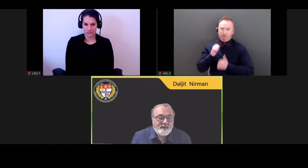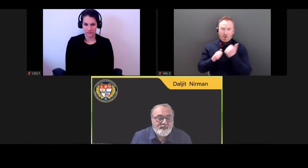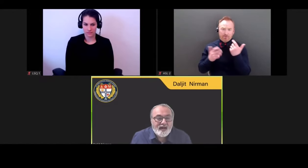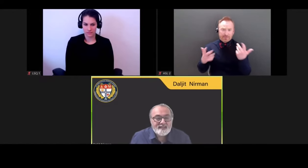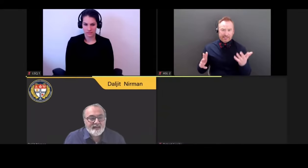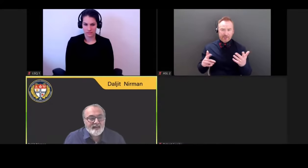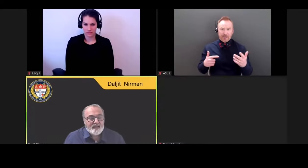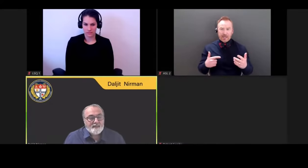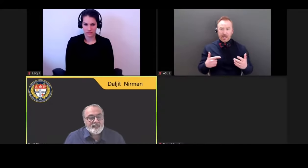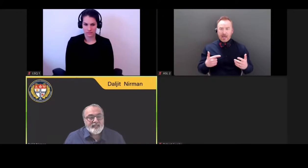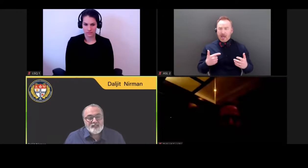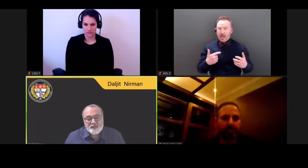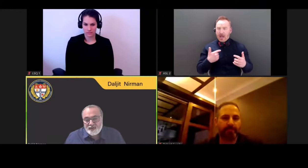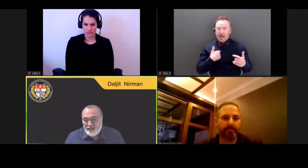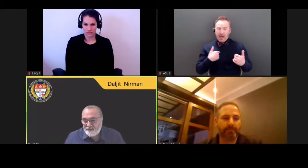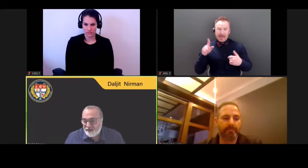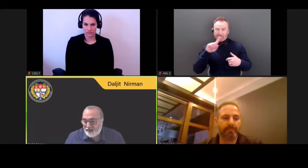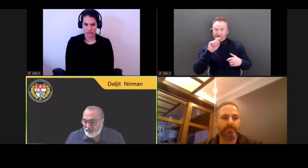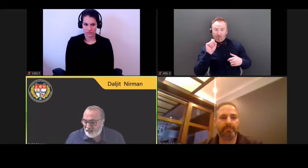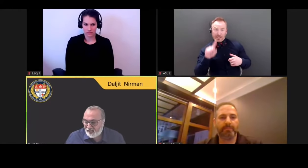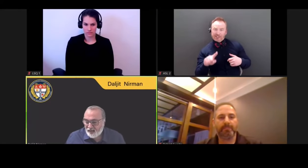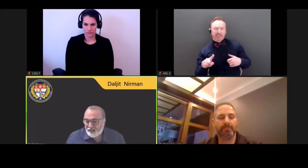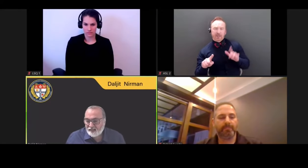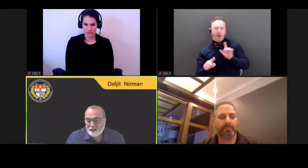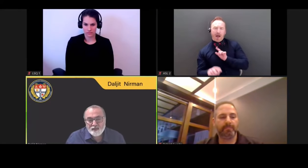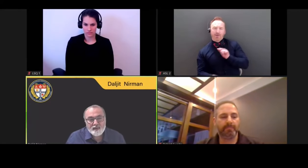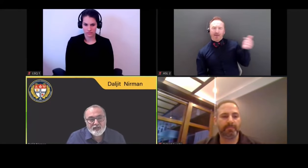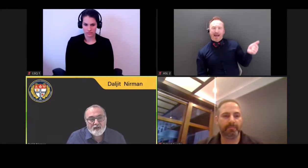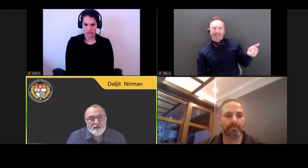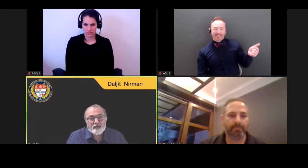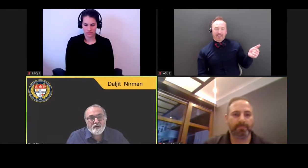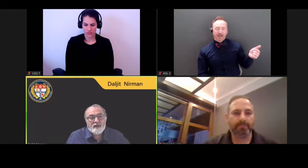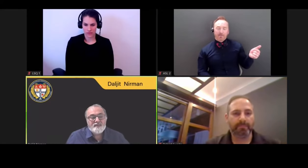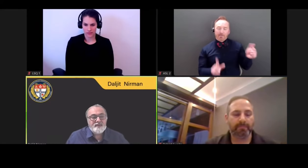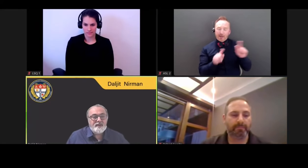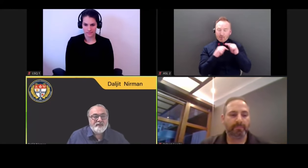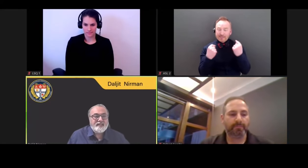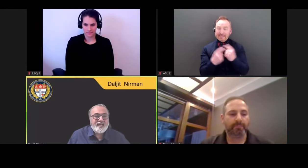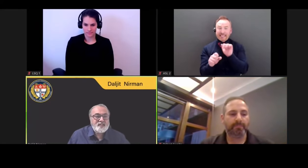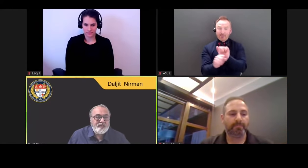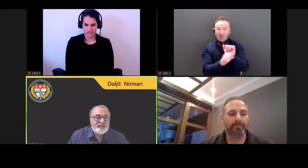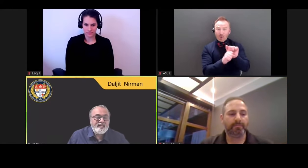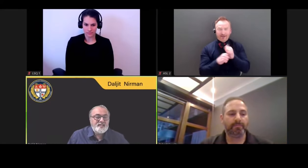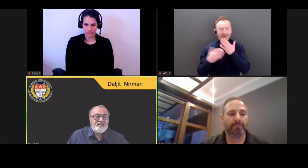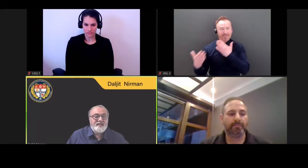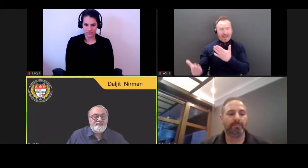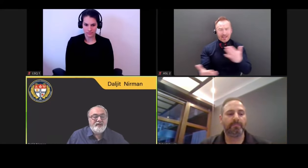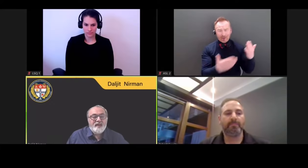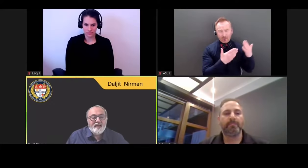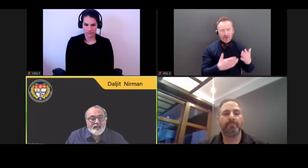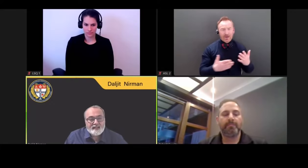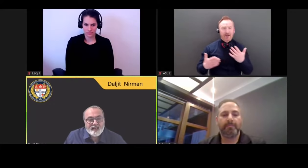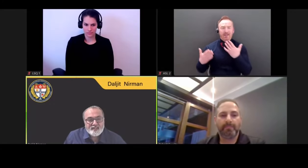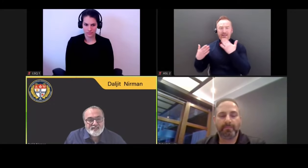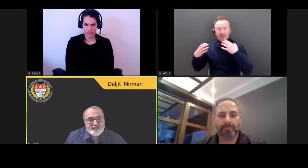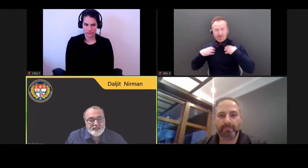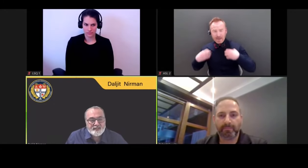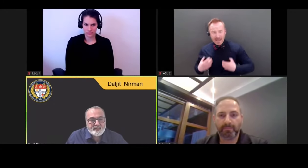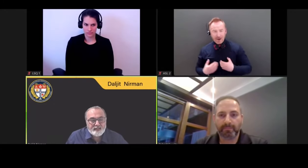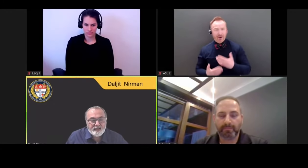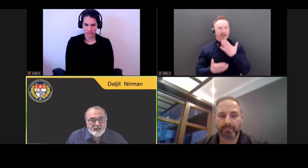I will pass. Thanks for your teamwork and the good work all of you are doing. Thanks, Mayor. Thanks, Chief. And